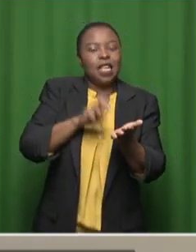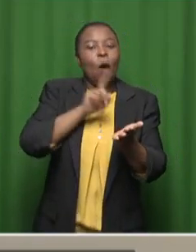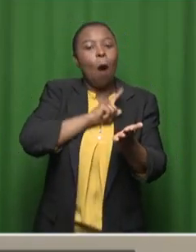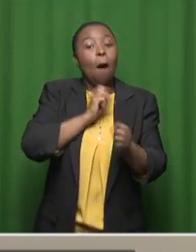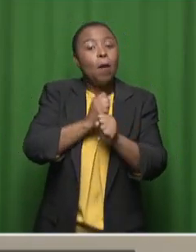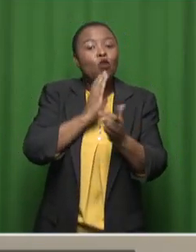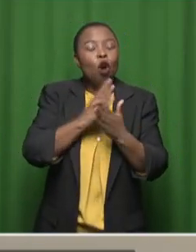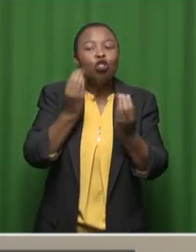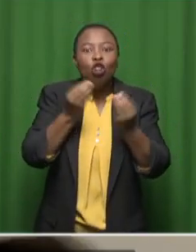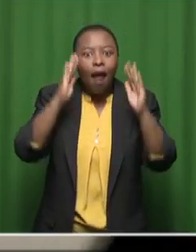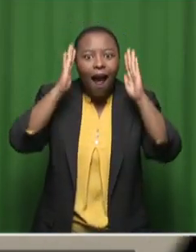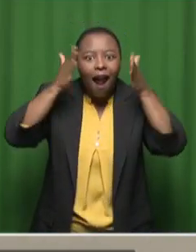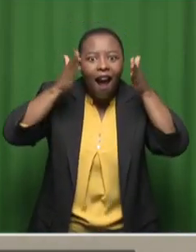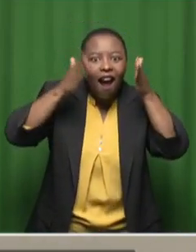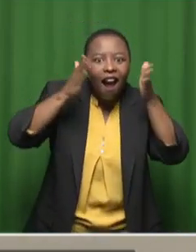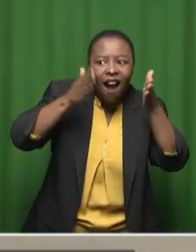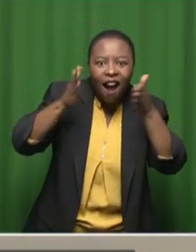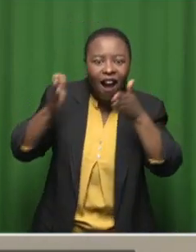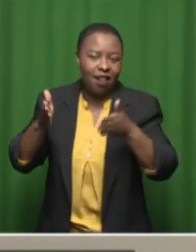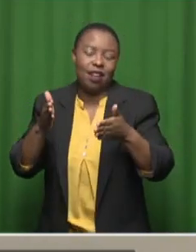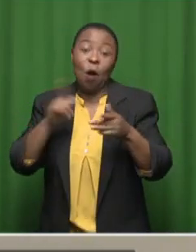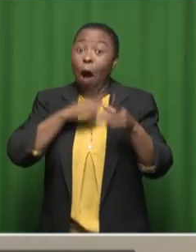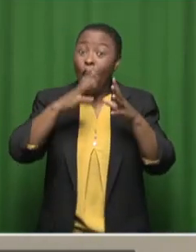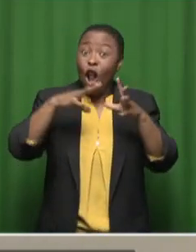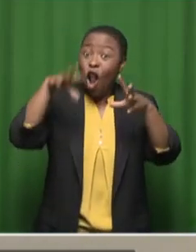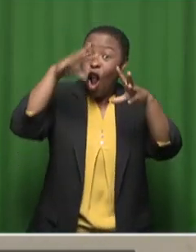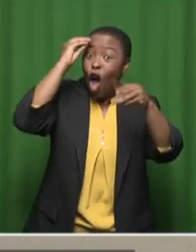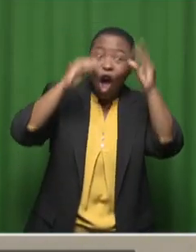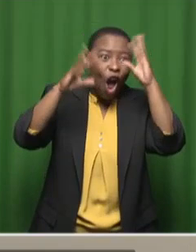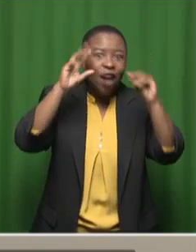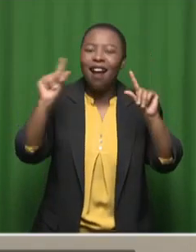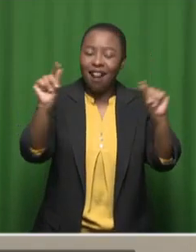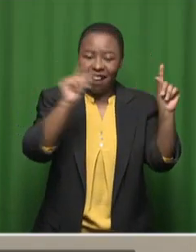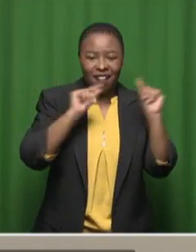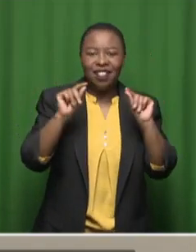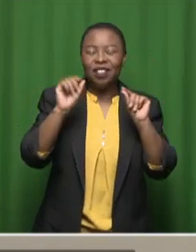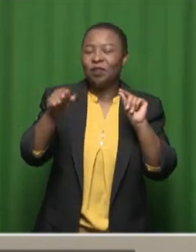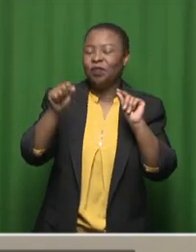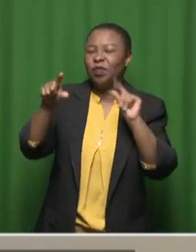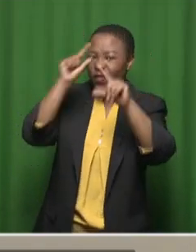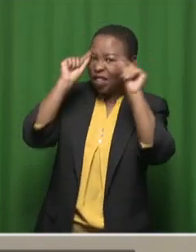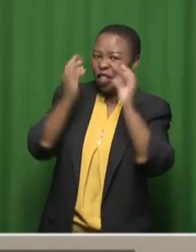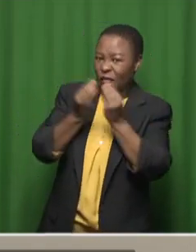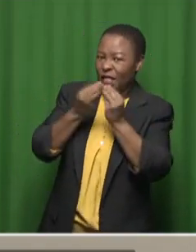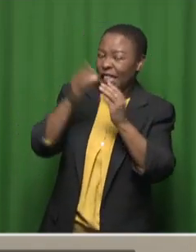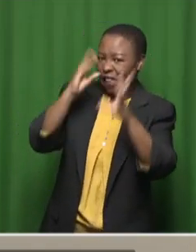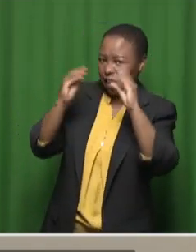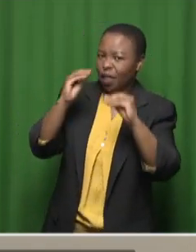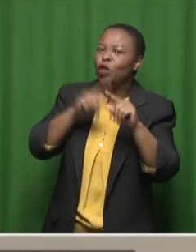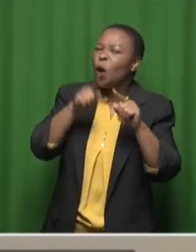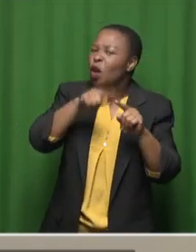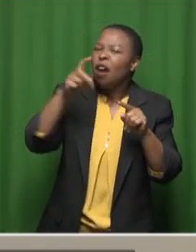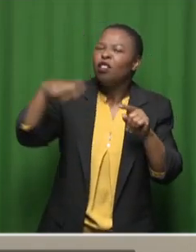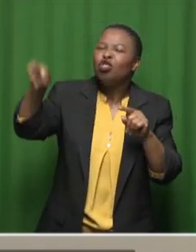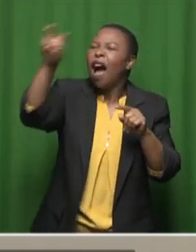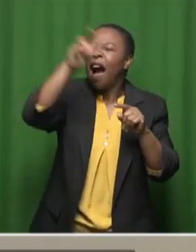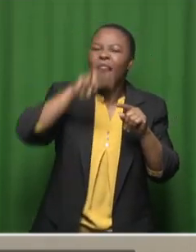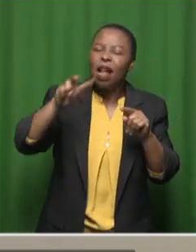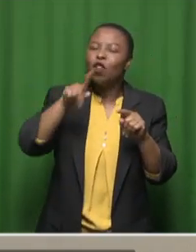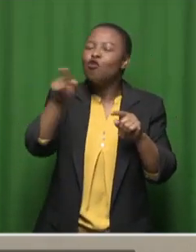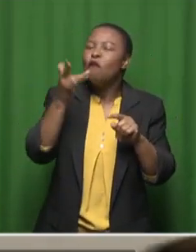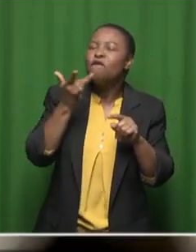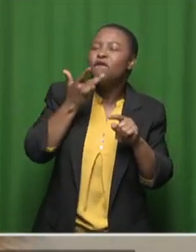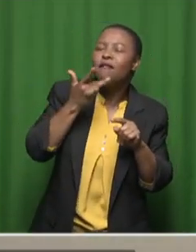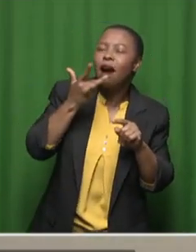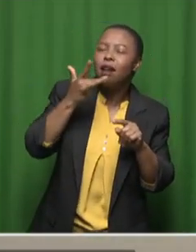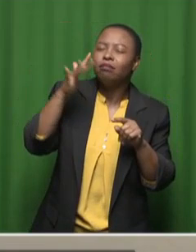pay attention. Yes, because there's so much to learn and see up here. Colette, you've traveled up this mountain so many times. What is your favorite part